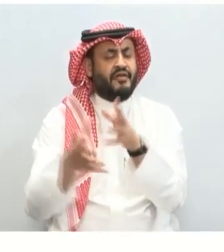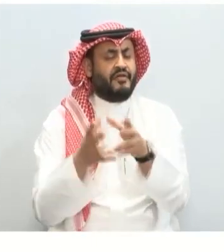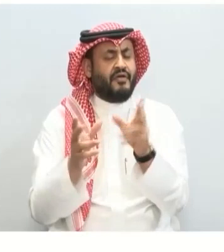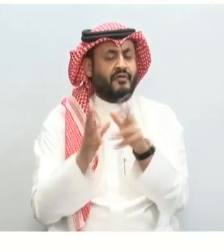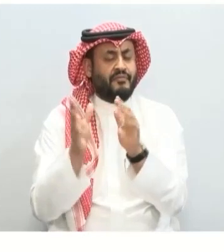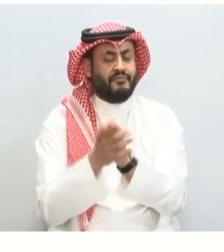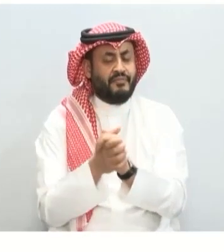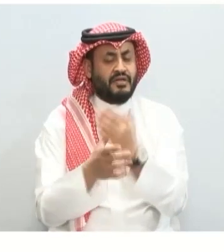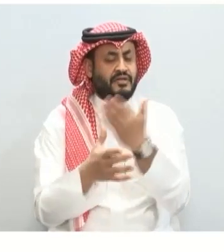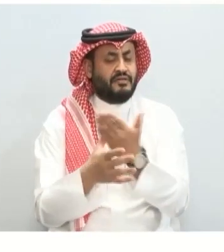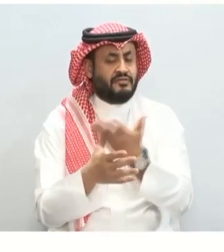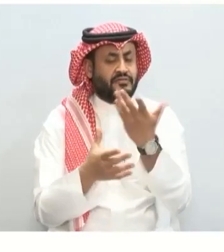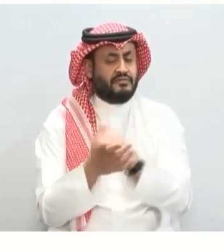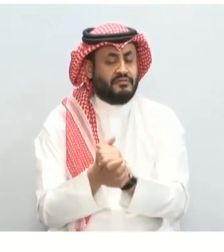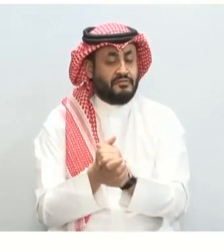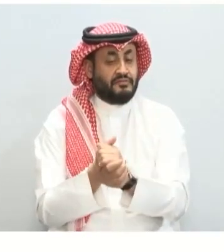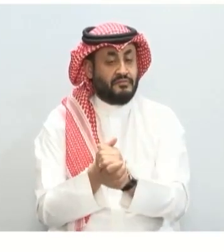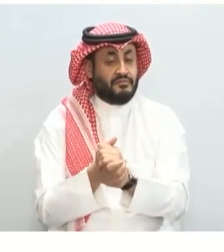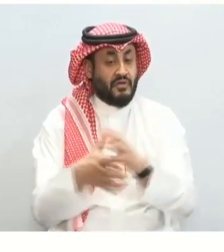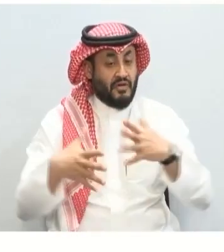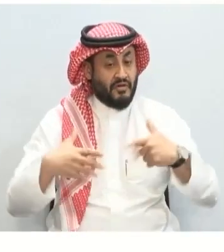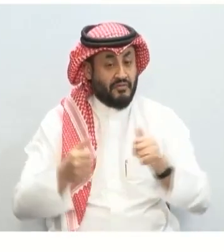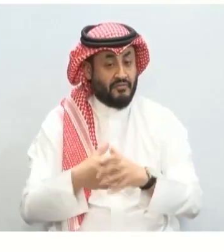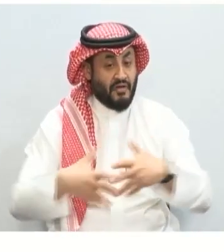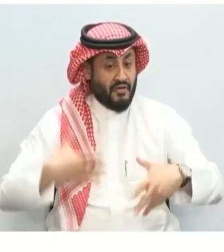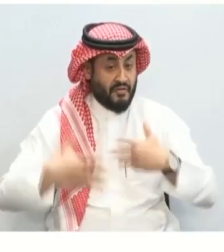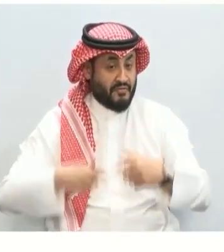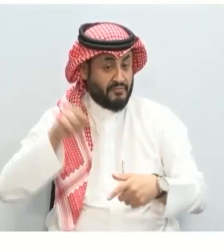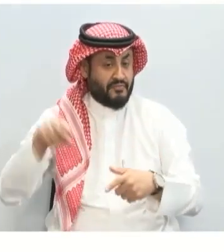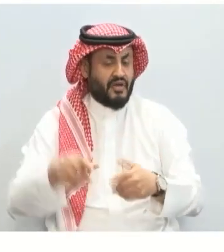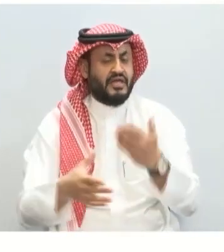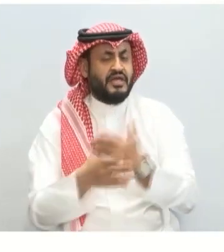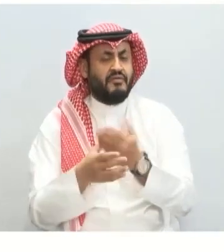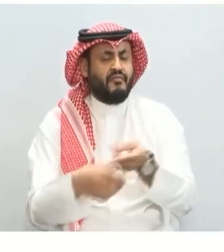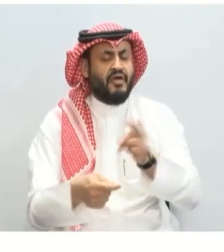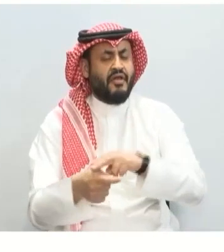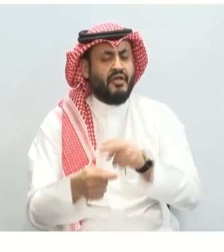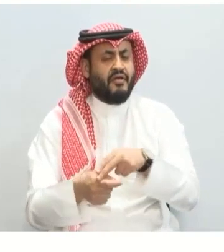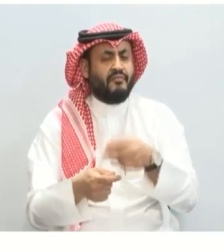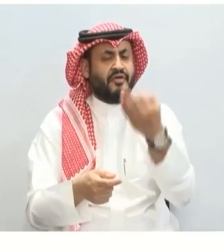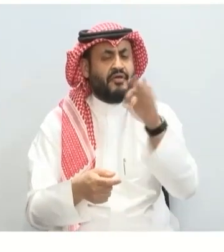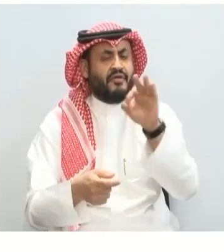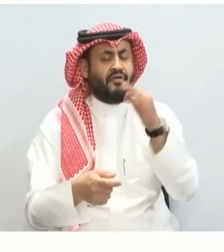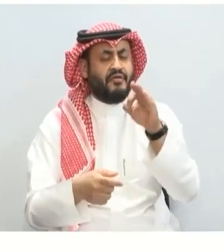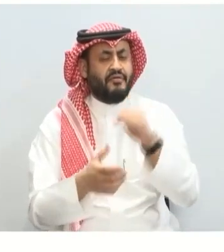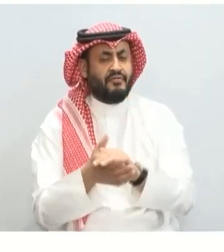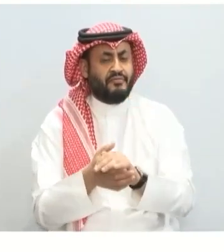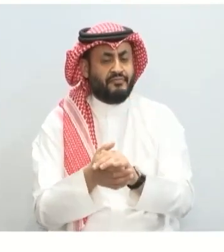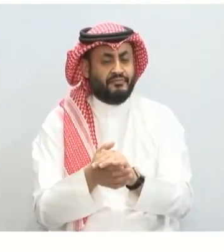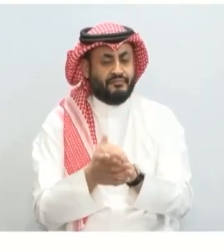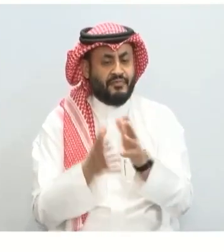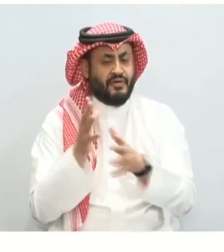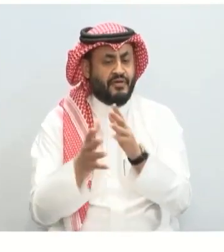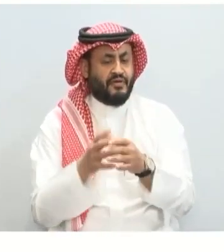cooking? So this is an interesting question here. Why do people often use French words to discuss